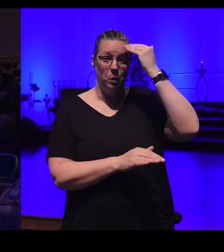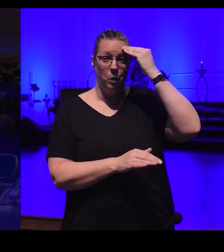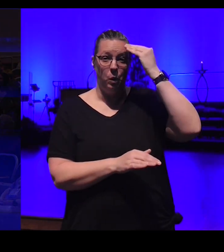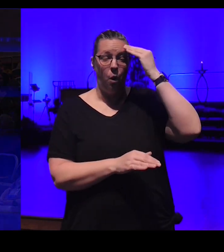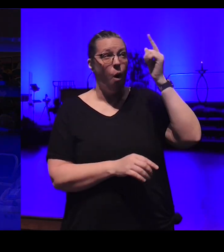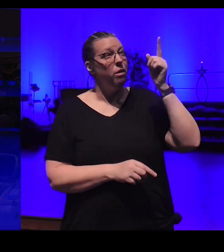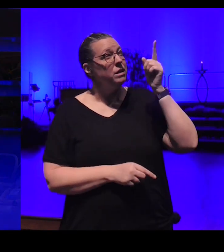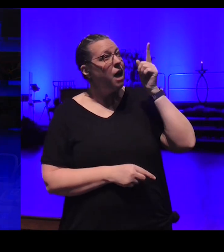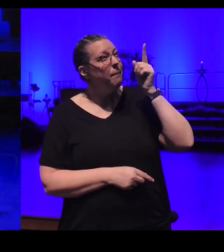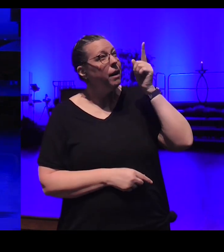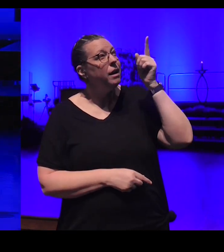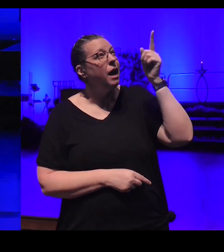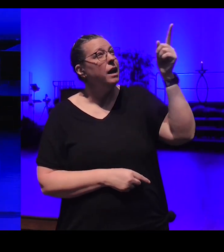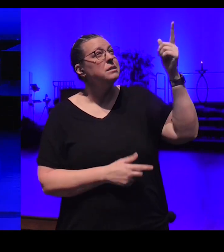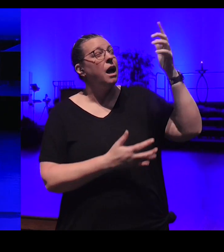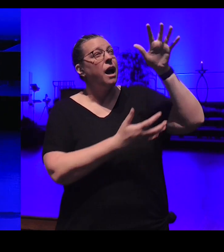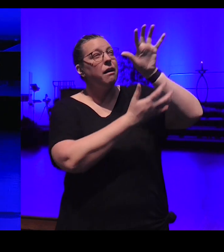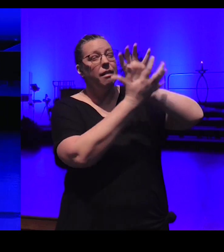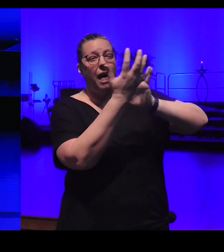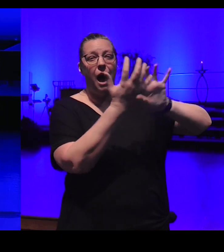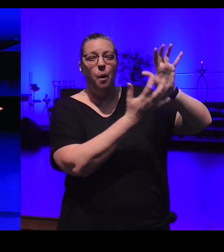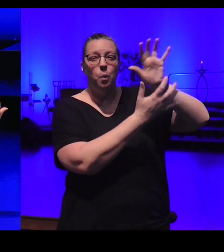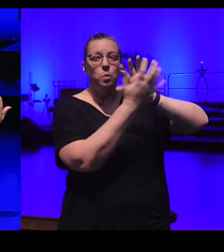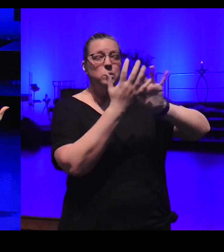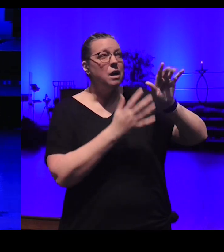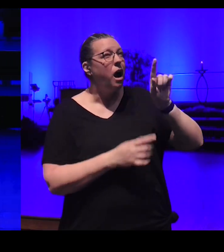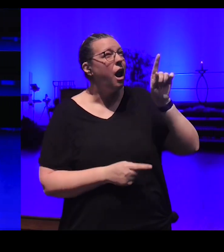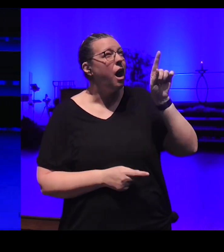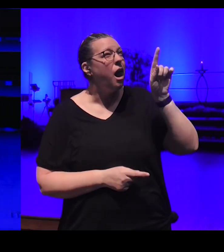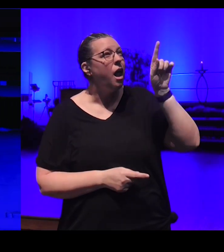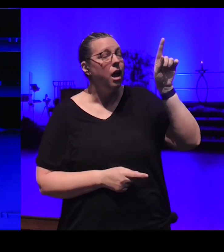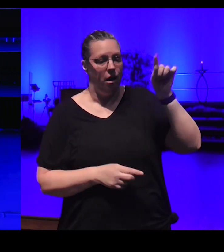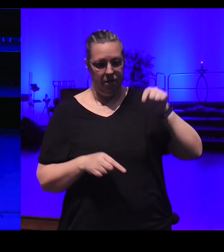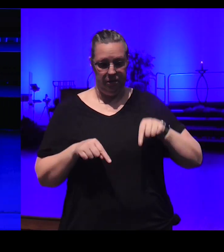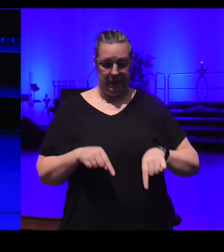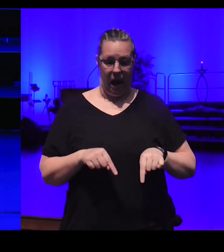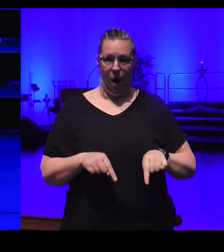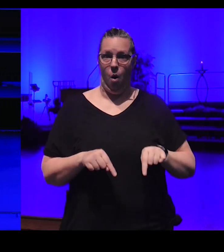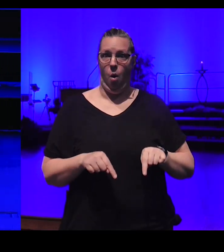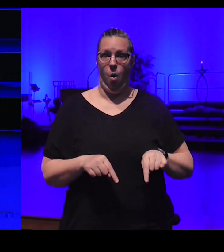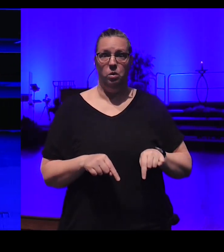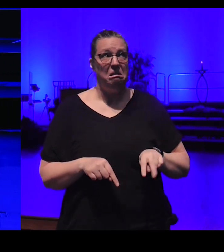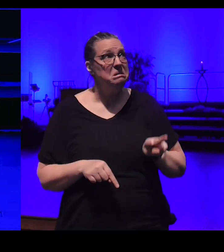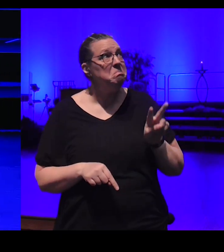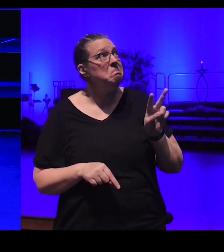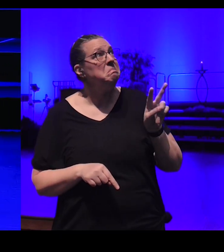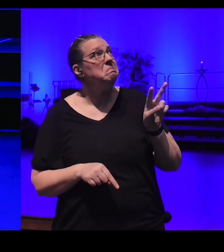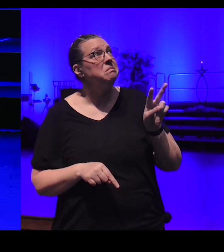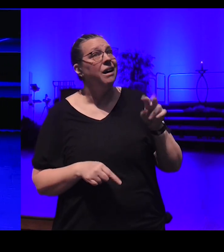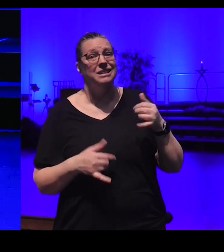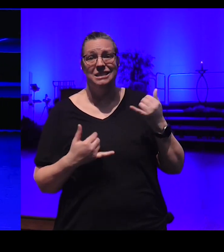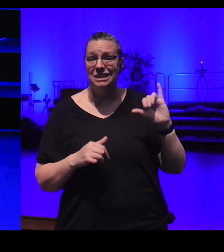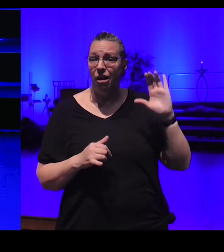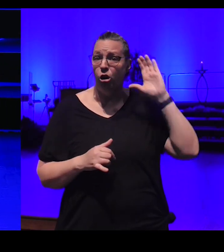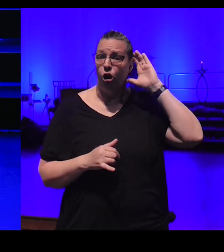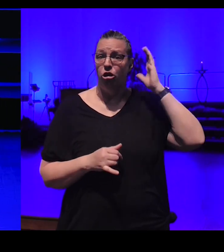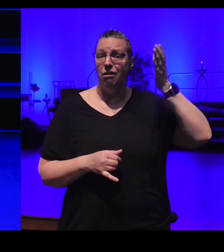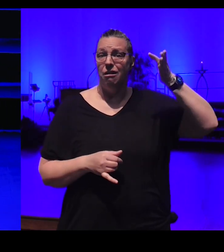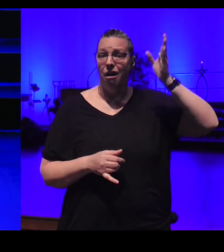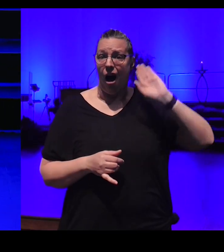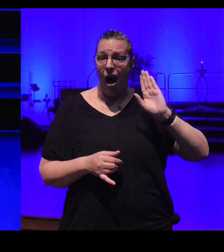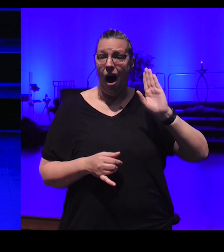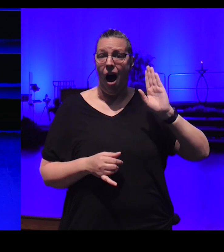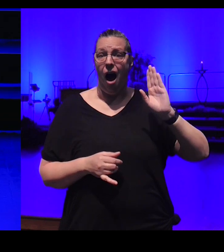mountaintop is enshrouded in clouds. And from the base, he still heard the voice of God,